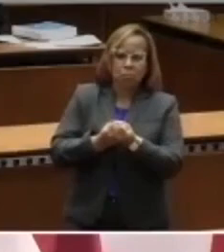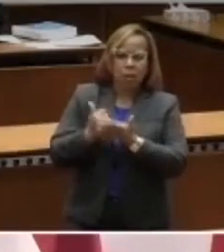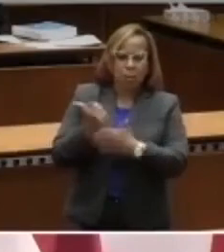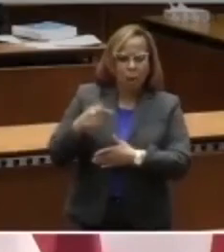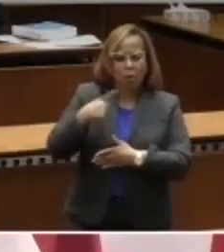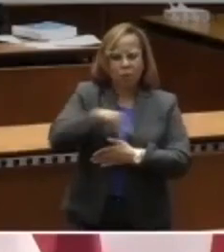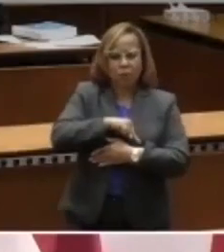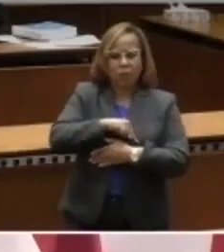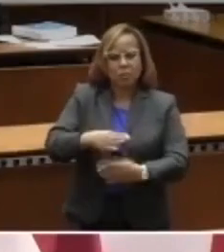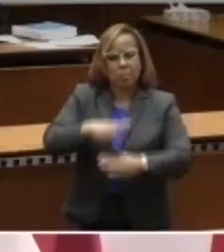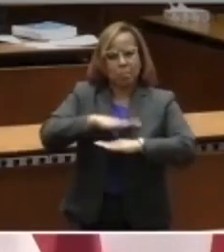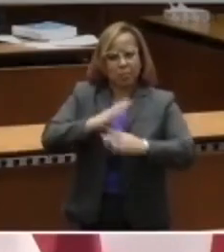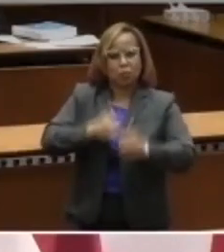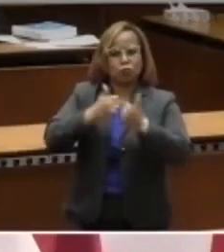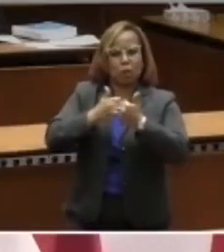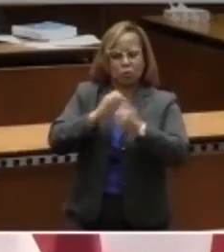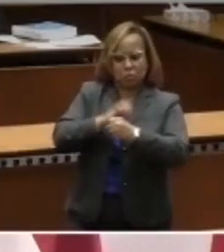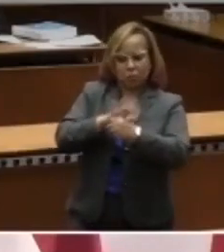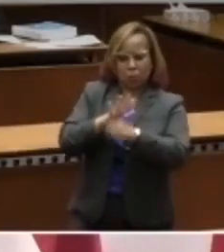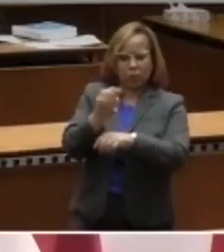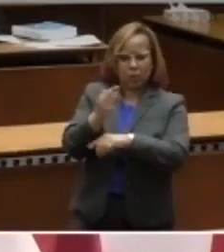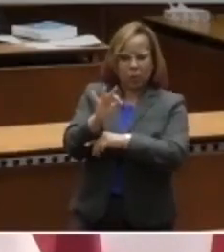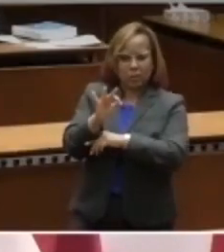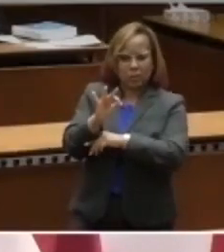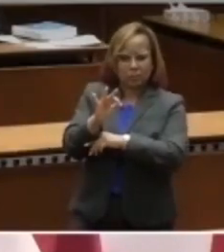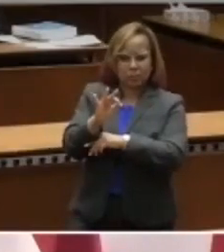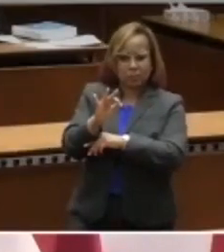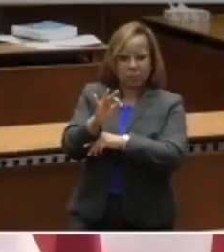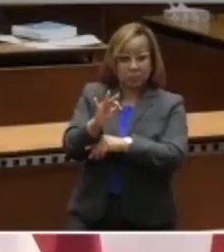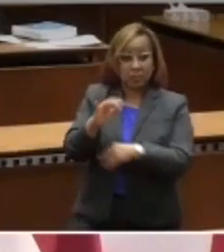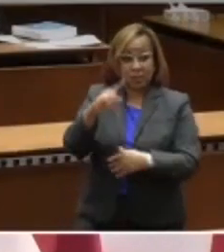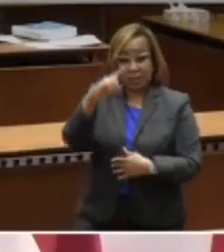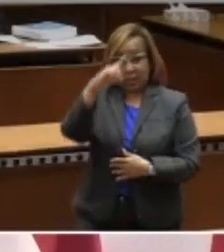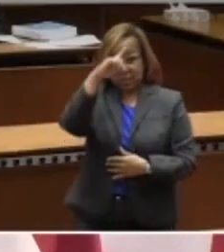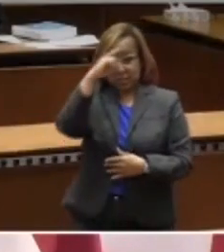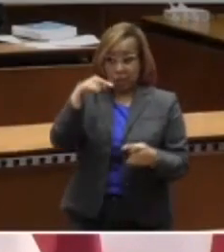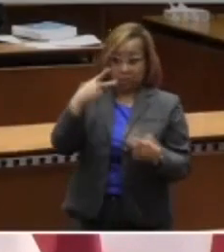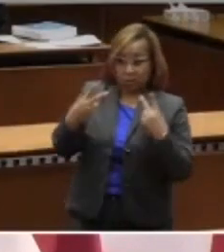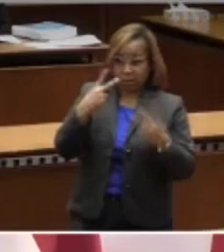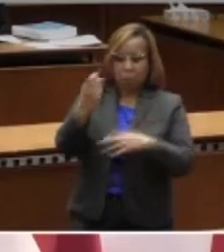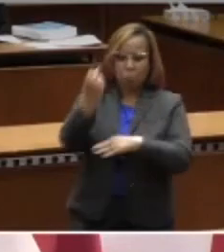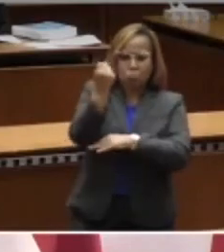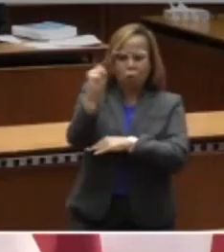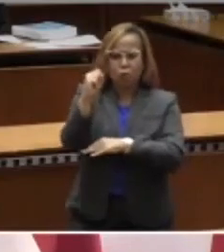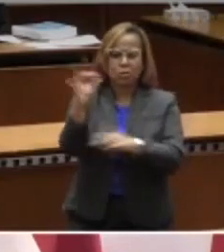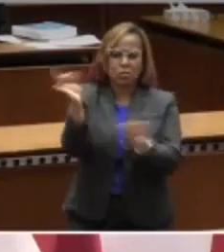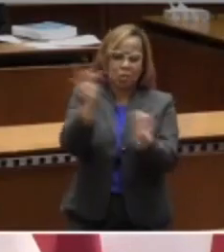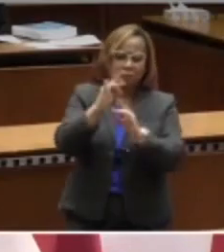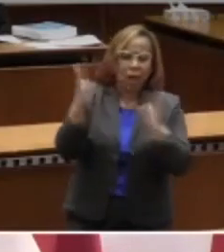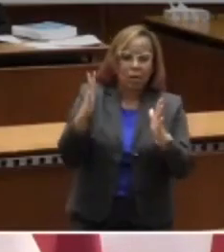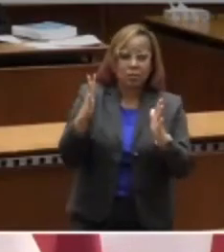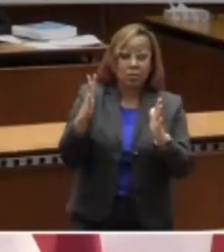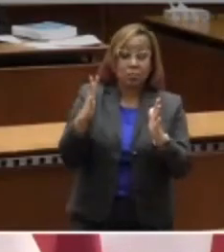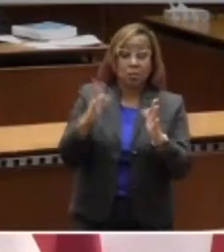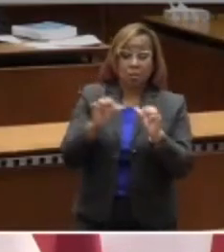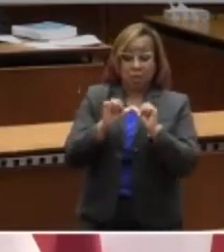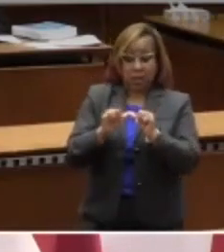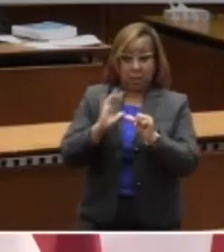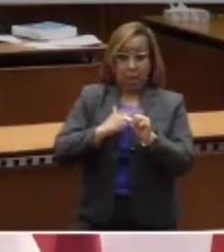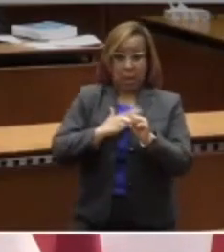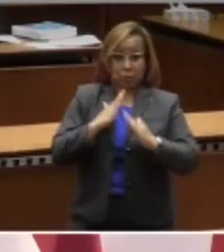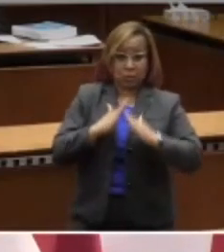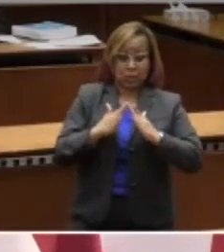us meet the challenges of COVID-19, a summer of protests and violence, and kept our city